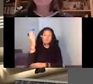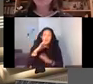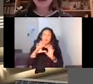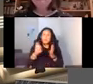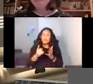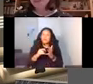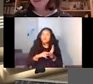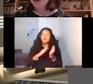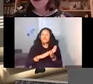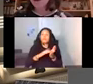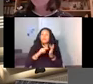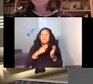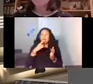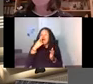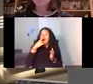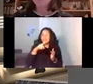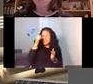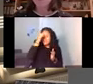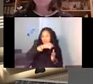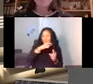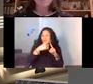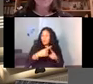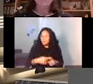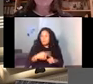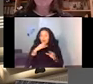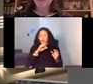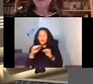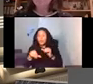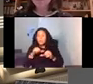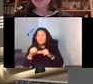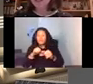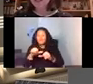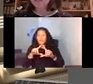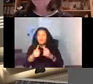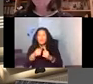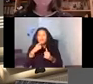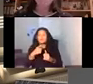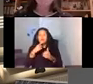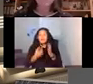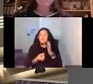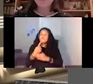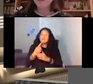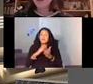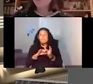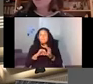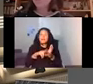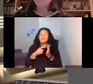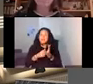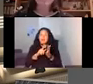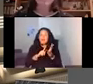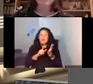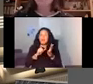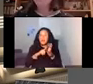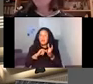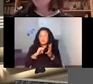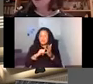in Amsterdam, to teaching a programming class at an event at Masterclass. Most recently, I won third